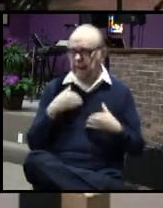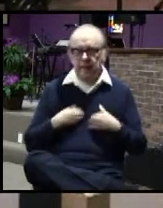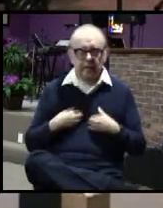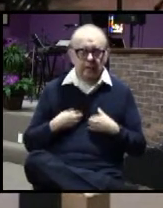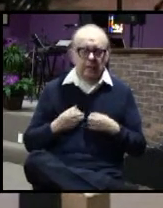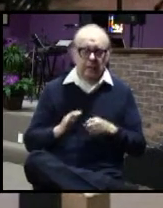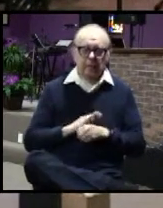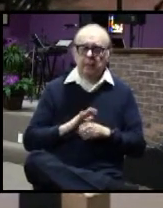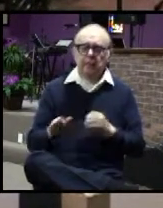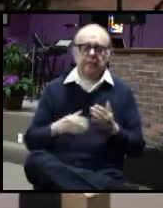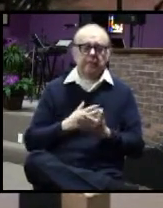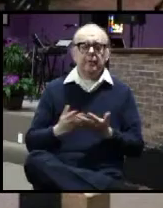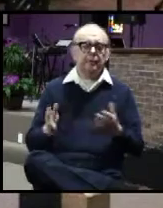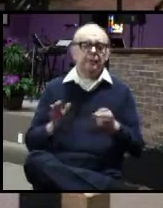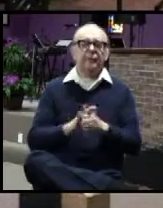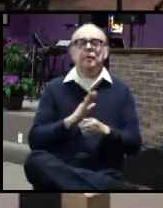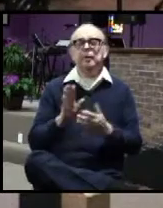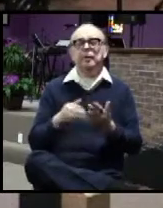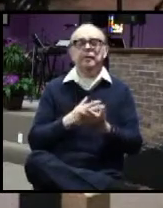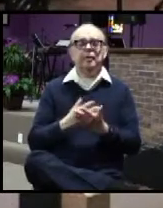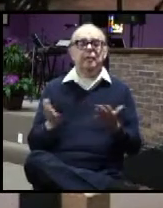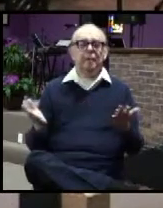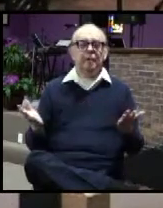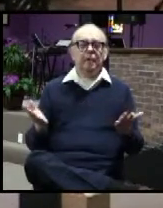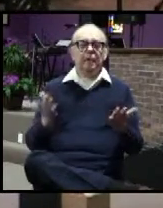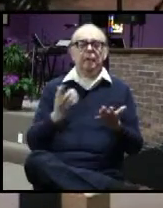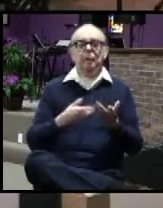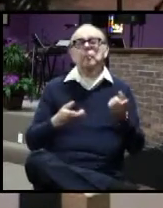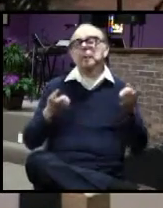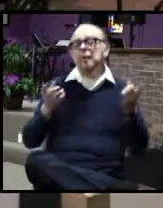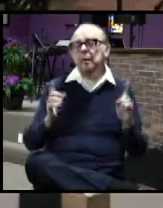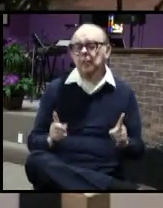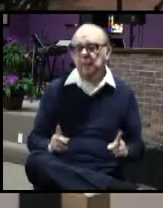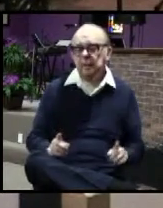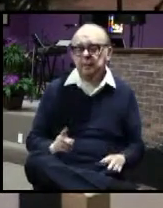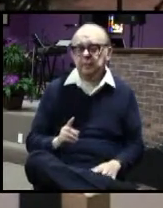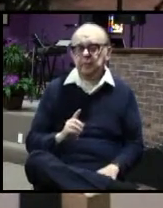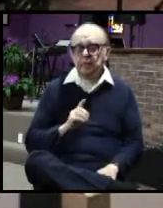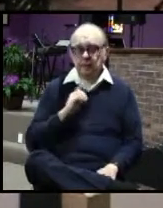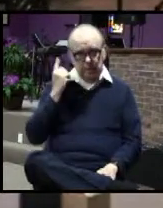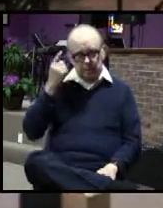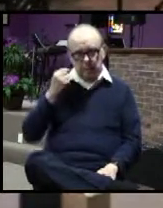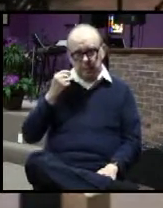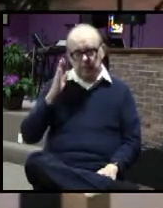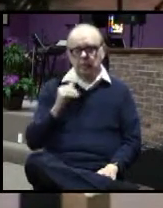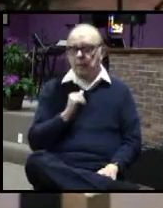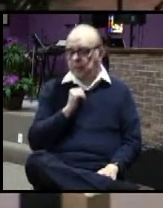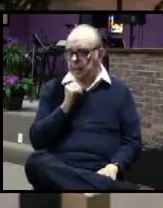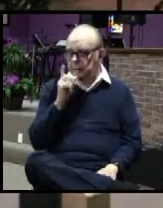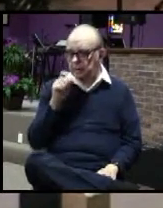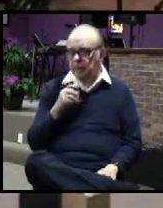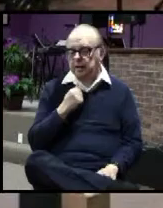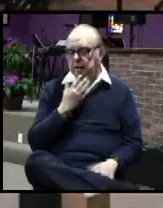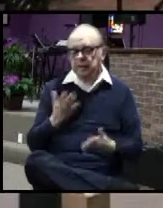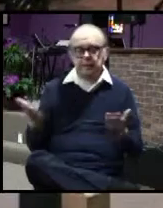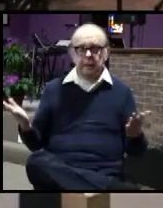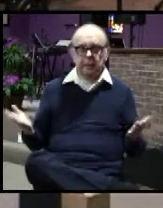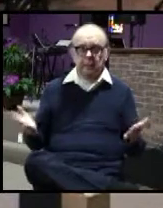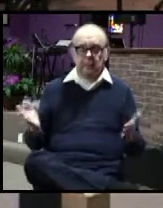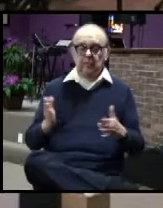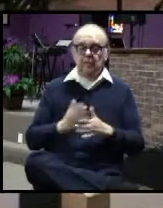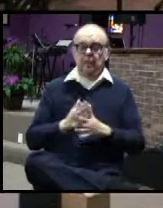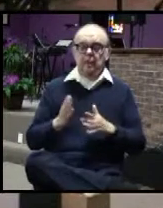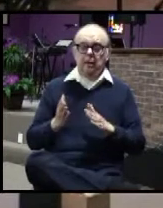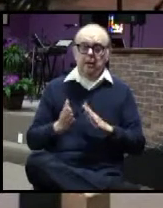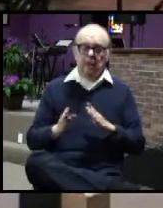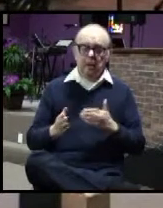it up with these things and filling it up with these things. And what ends up happening is we really think that God doesn't need anything. But let me share with you a little